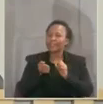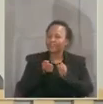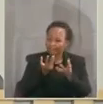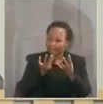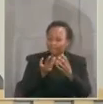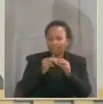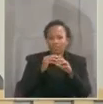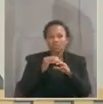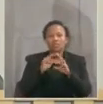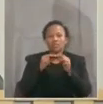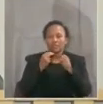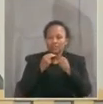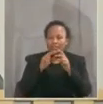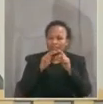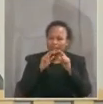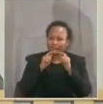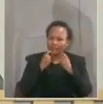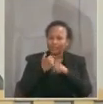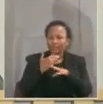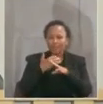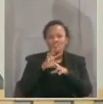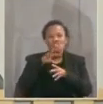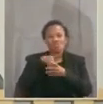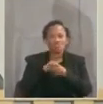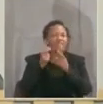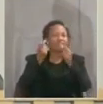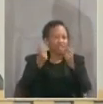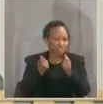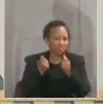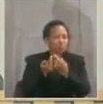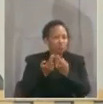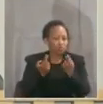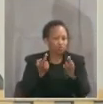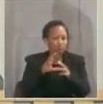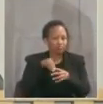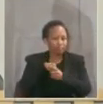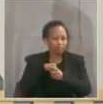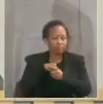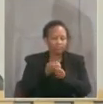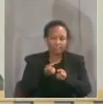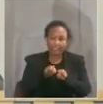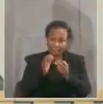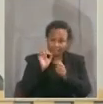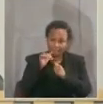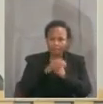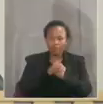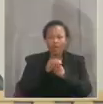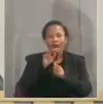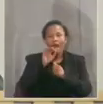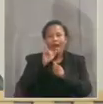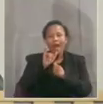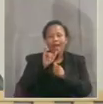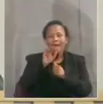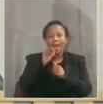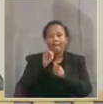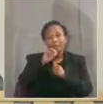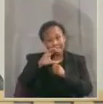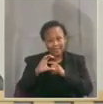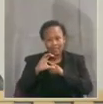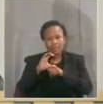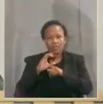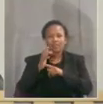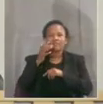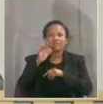including financial resources. The IMC is